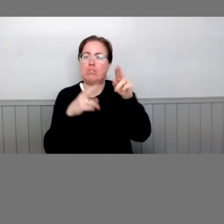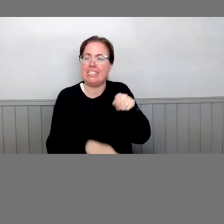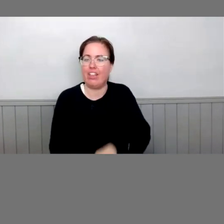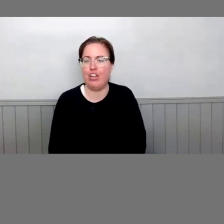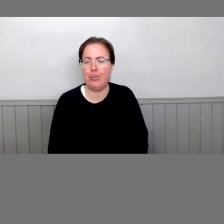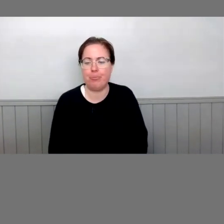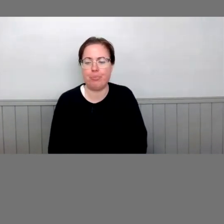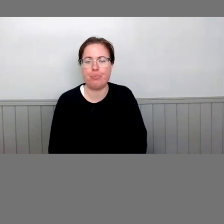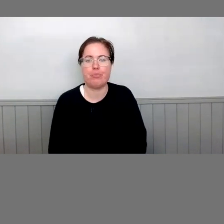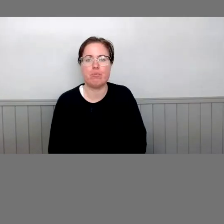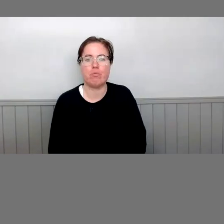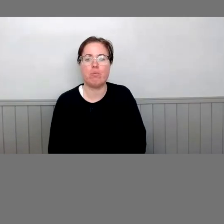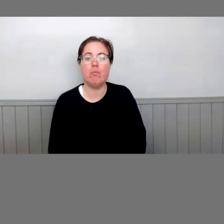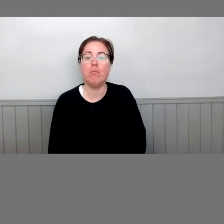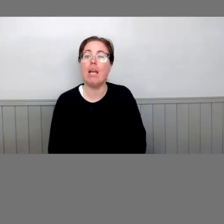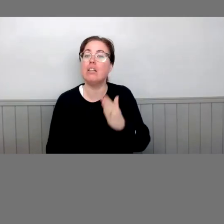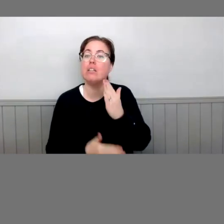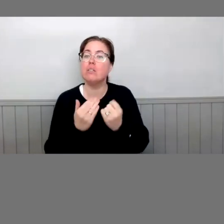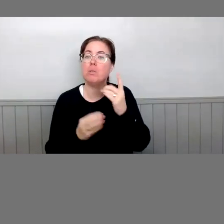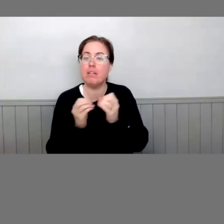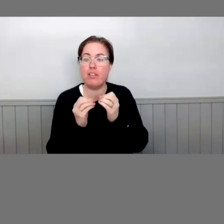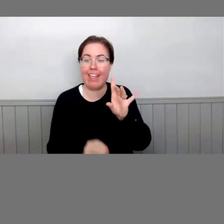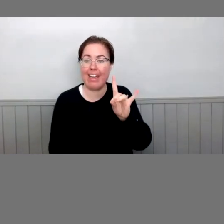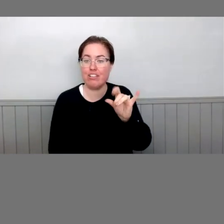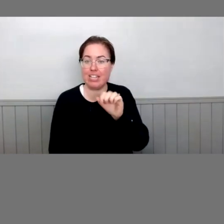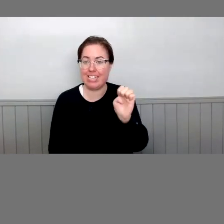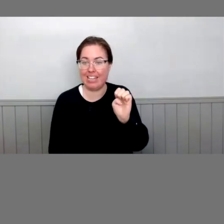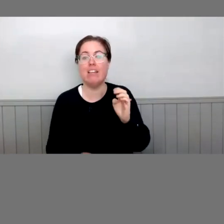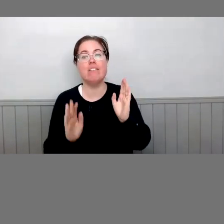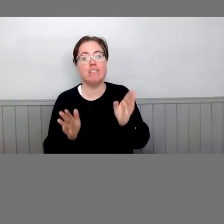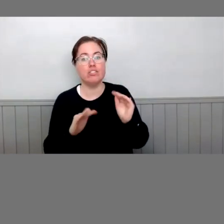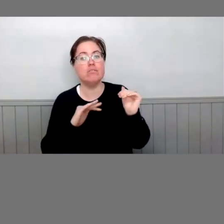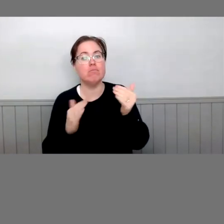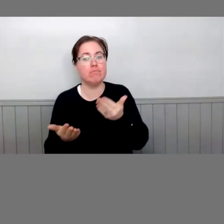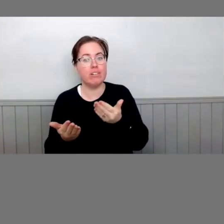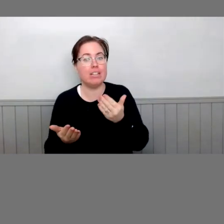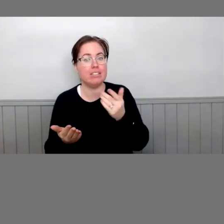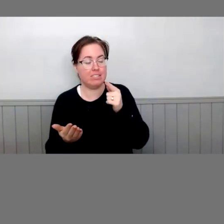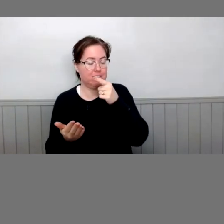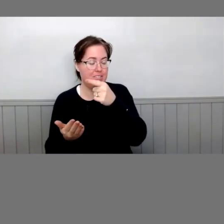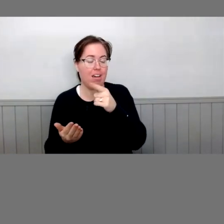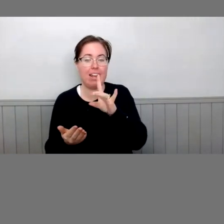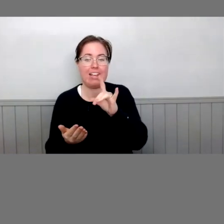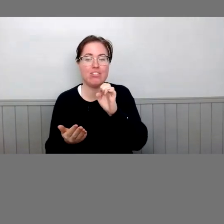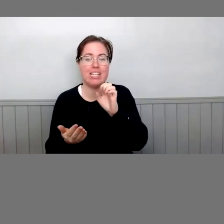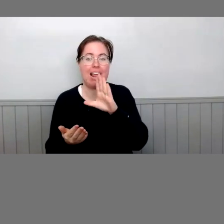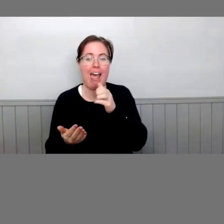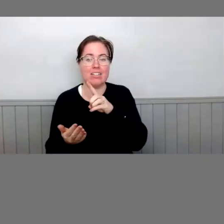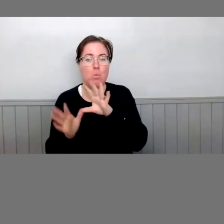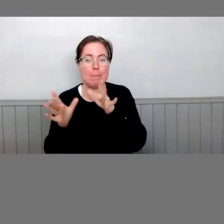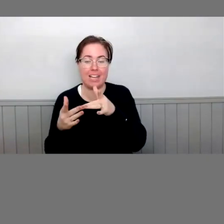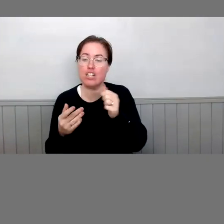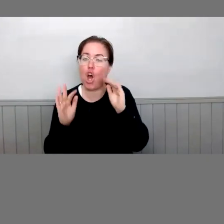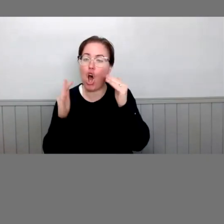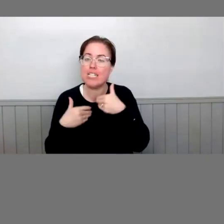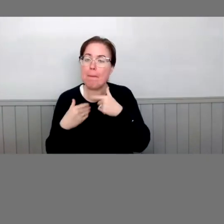We've also just had someone highlight to us that the HSE have delivered an autism awareness training that's available on HSE Land website. And